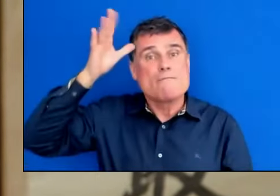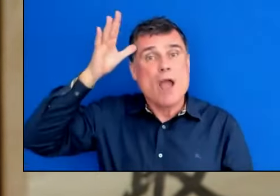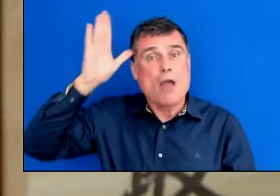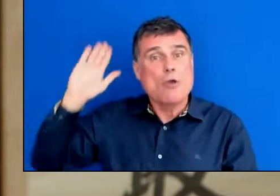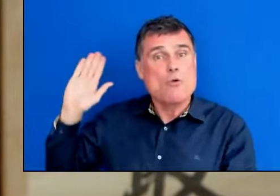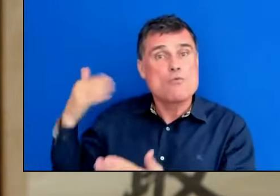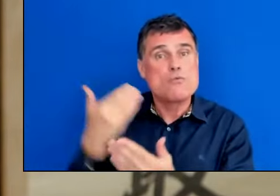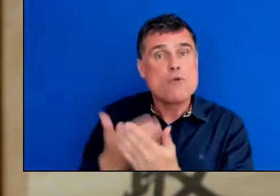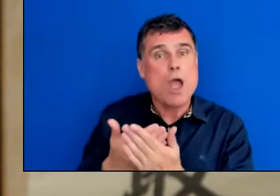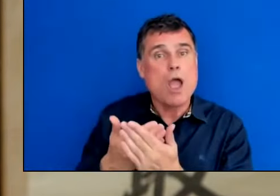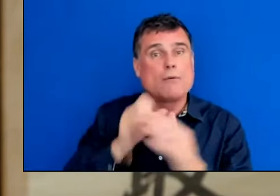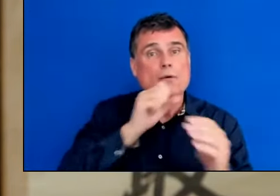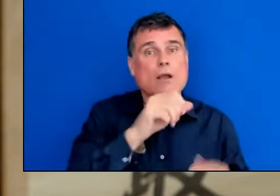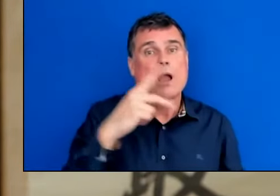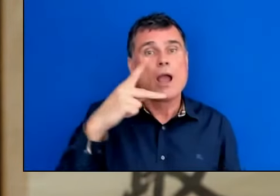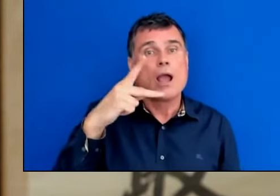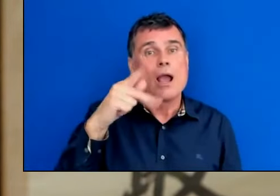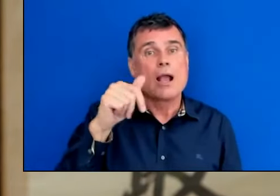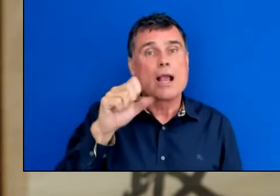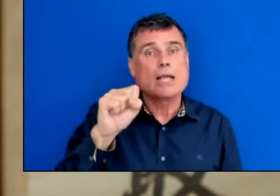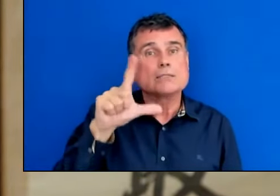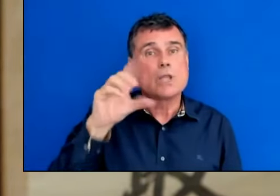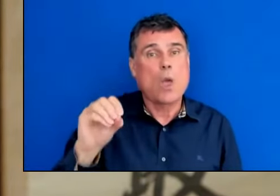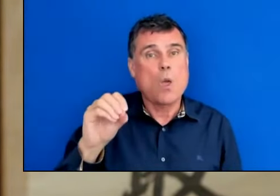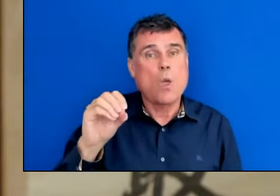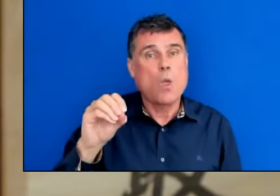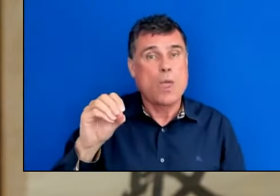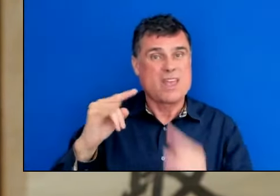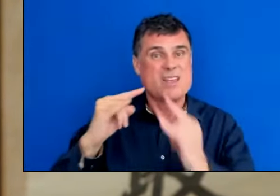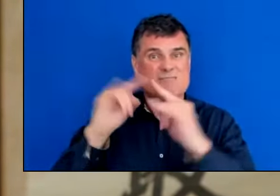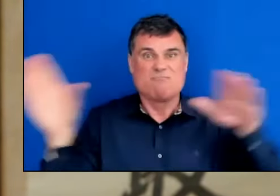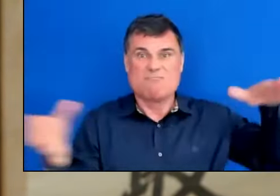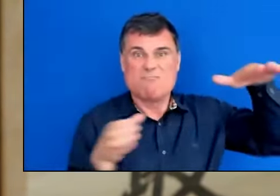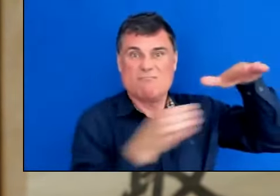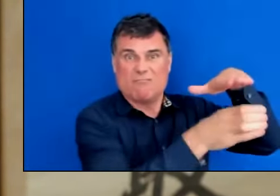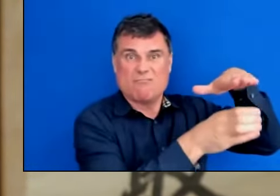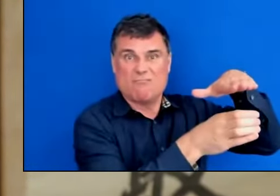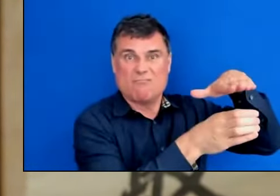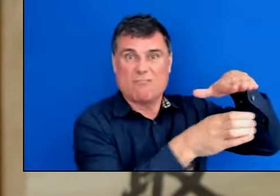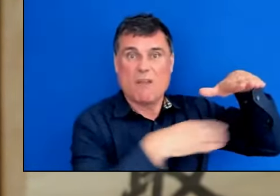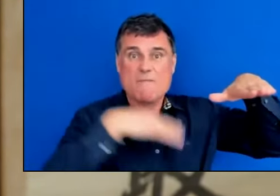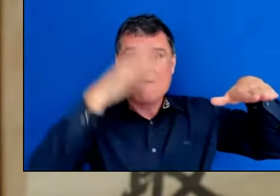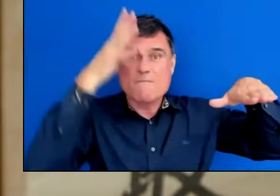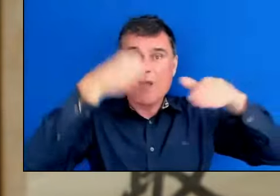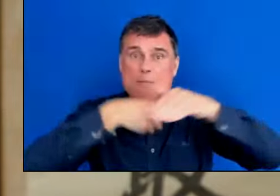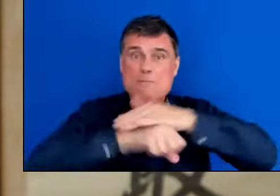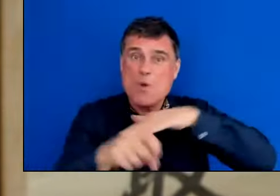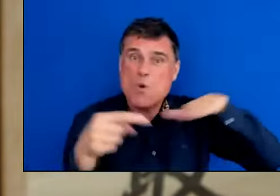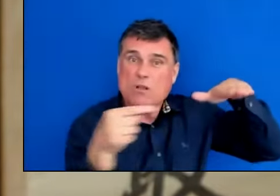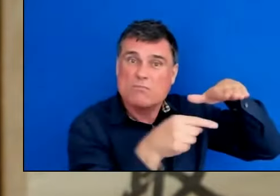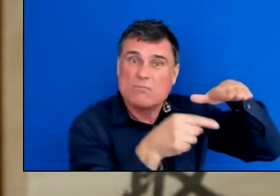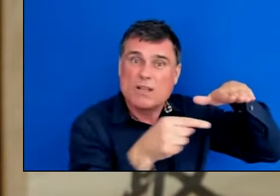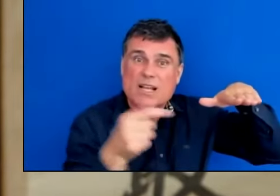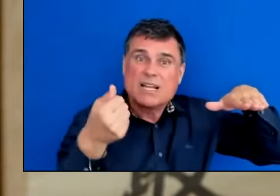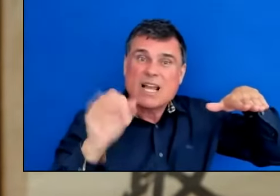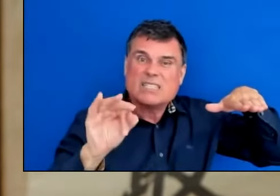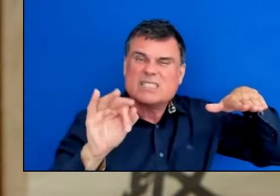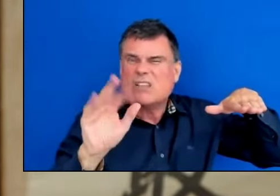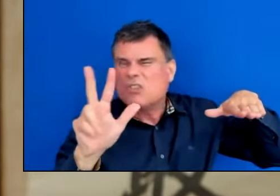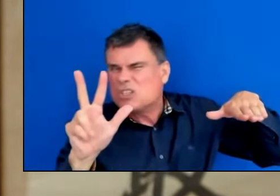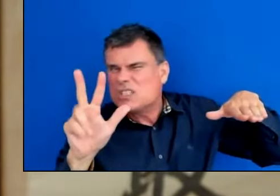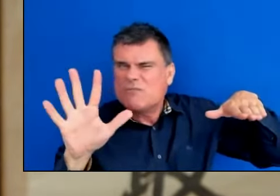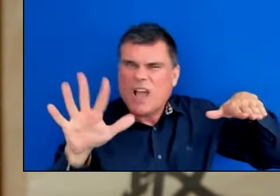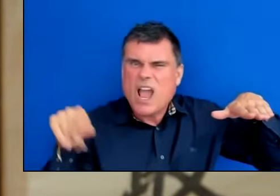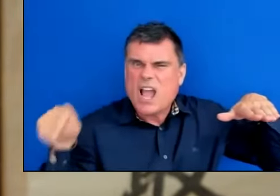camp. He was born in 1925, about 100 yards from where we are sitting